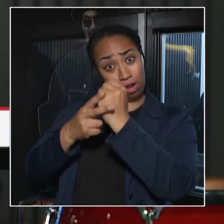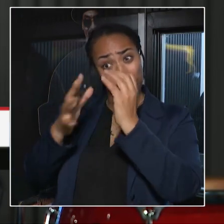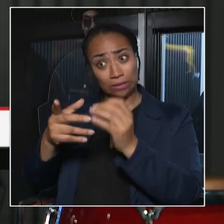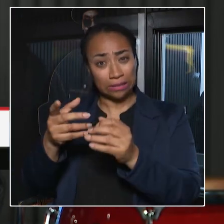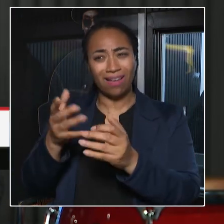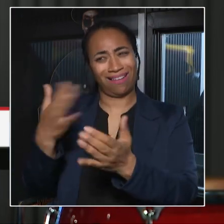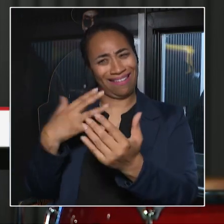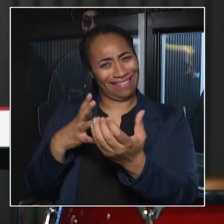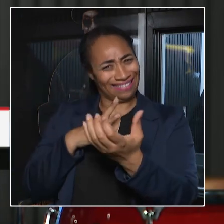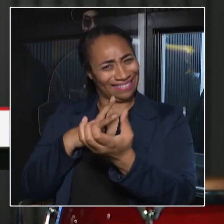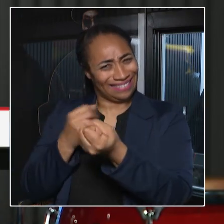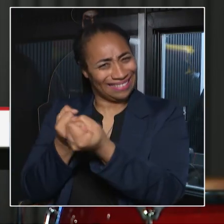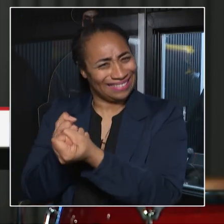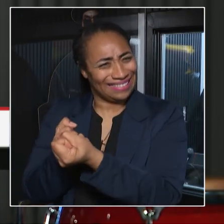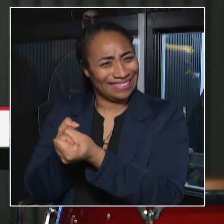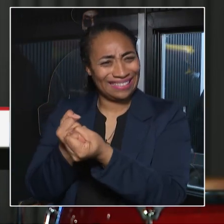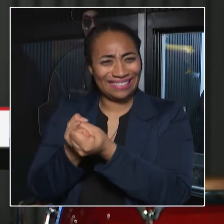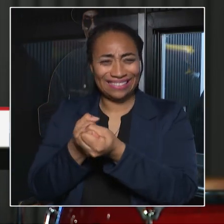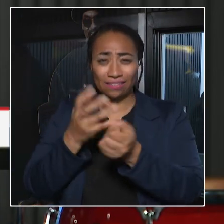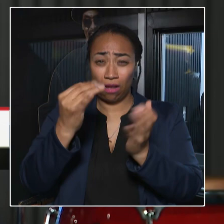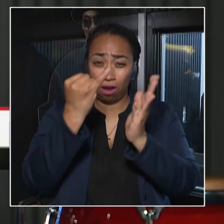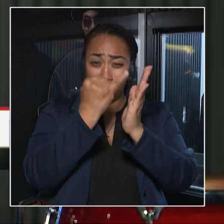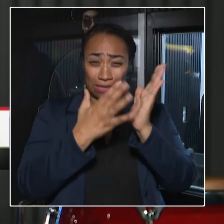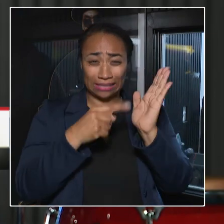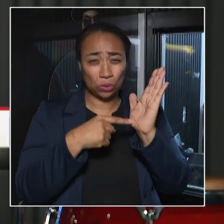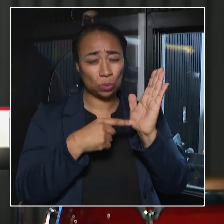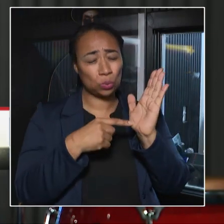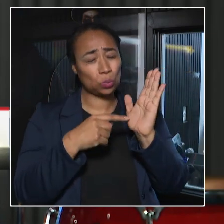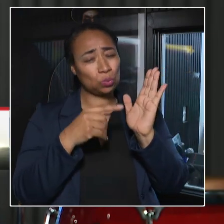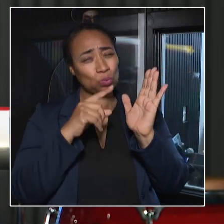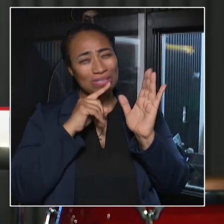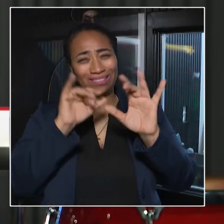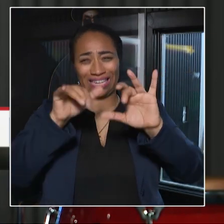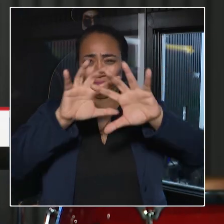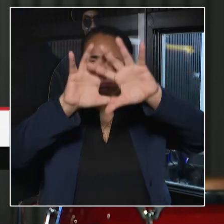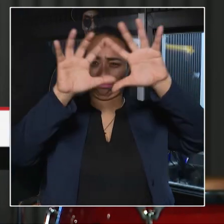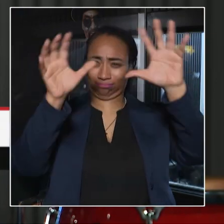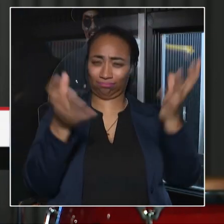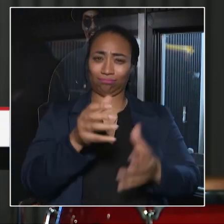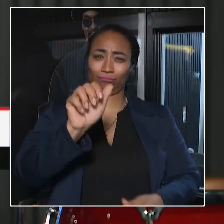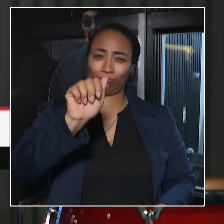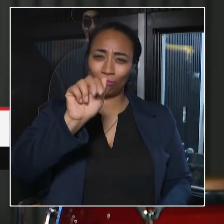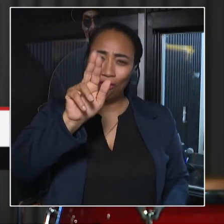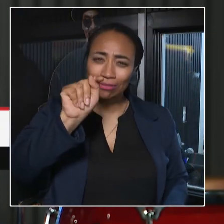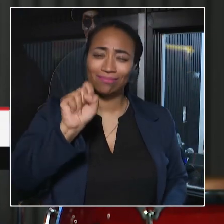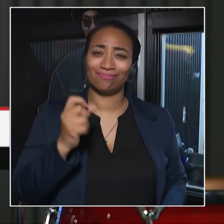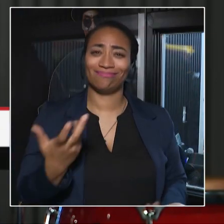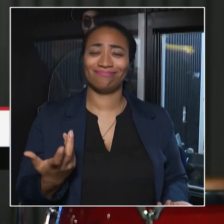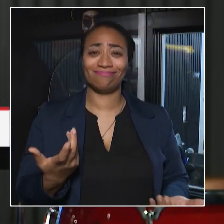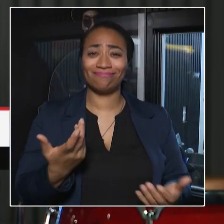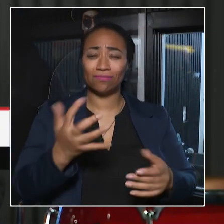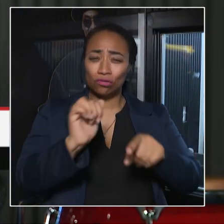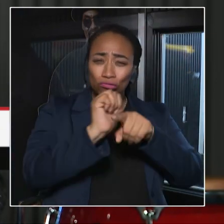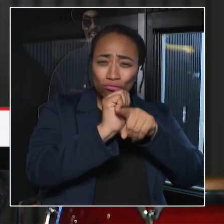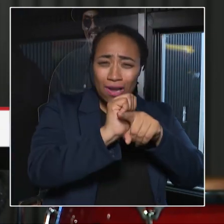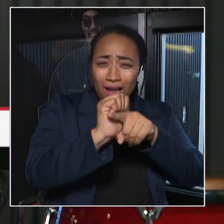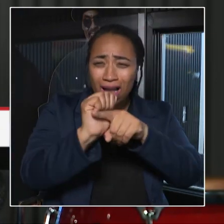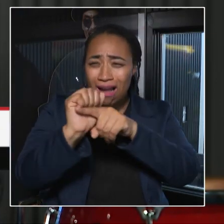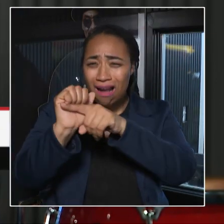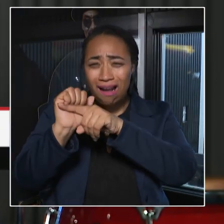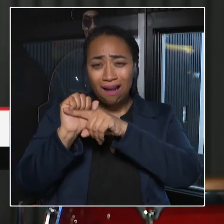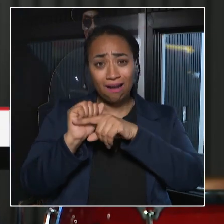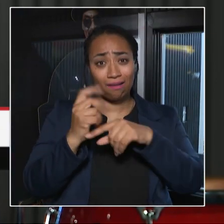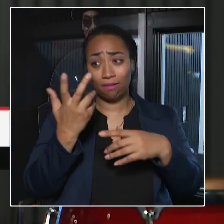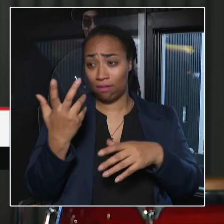have more musicians trained in the art form so that it can live and that it can be passed down from